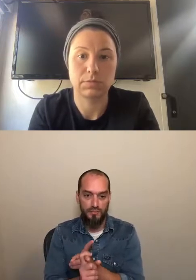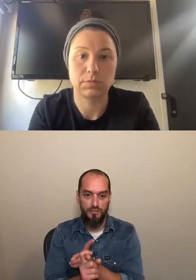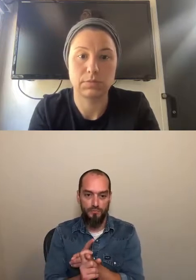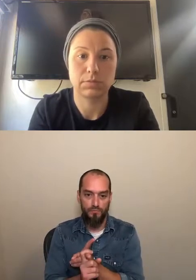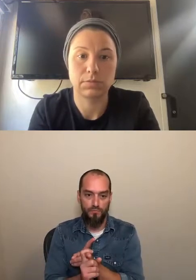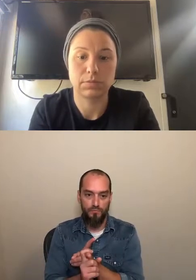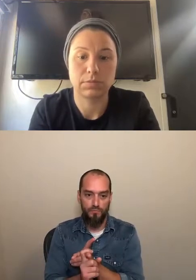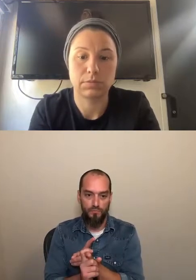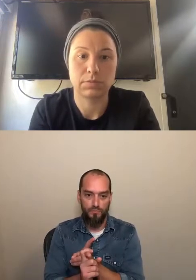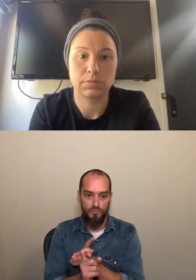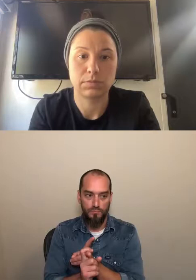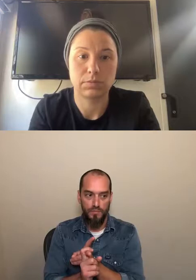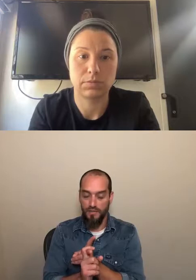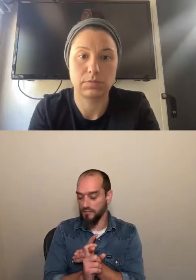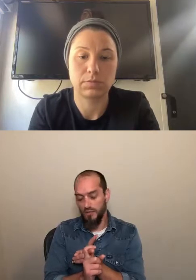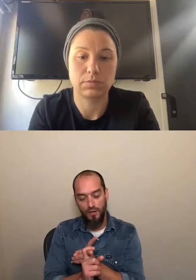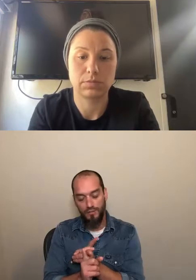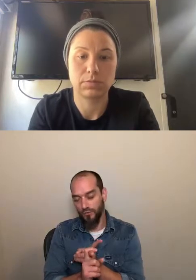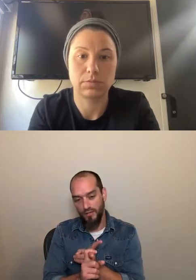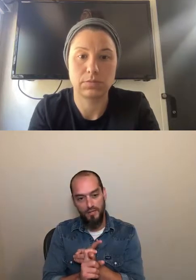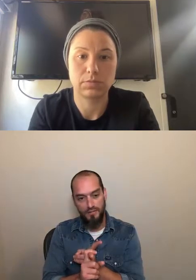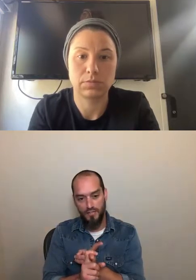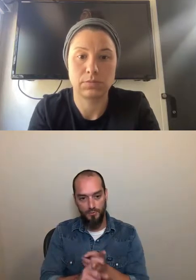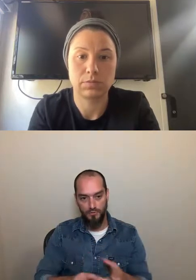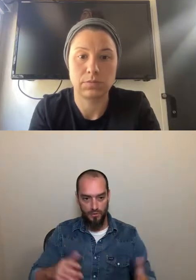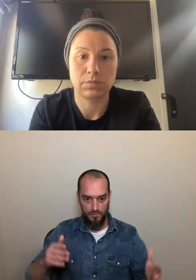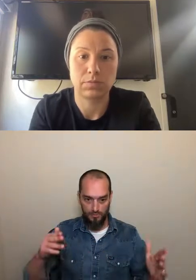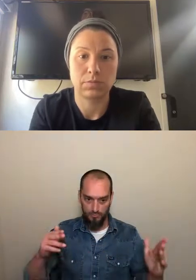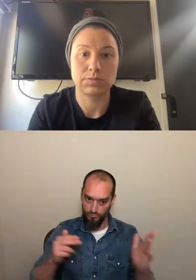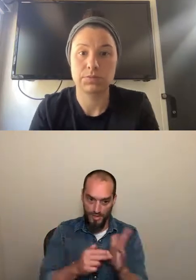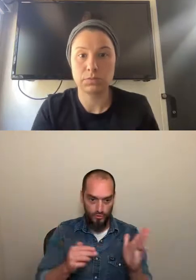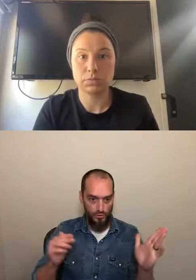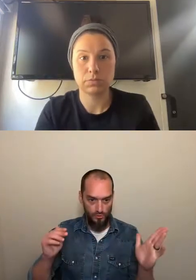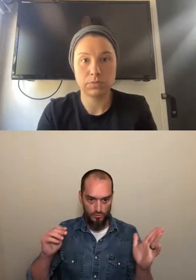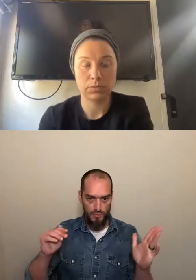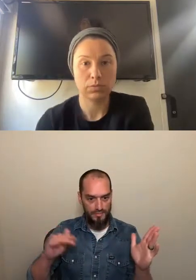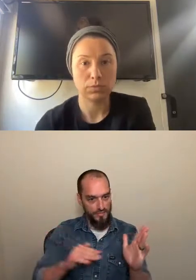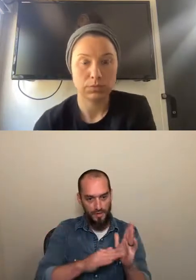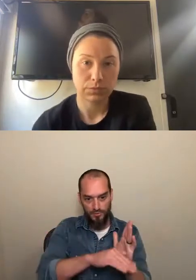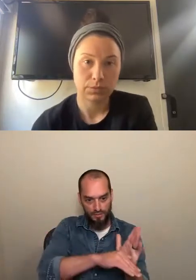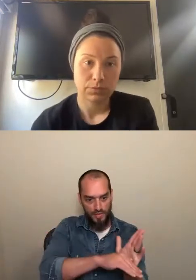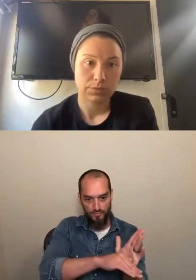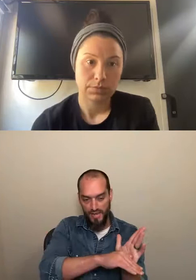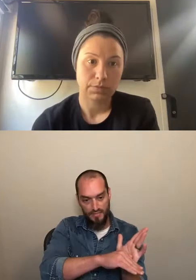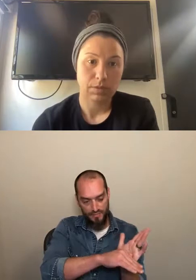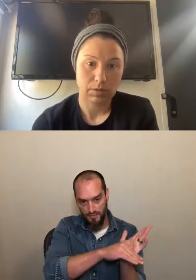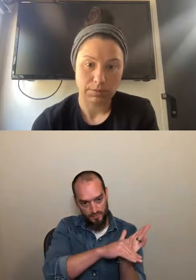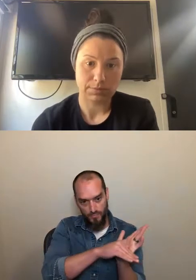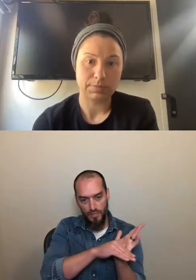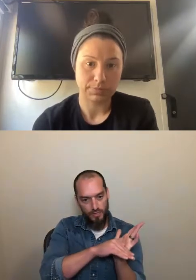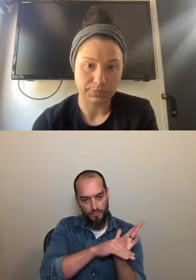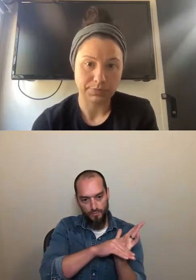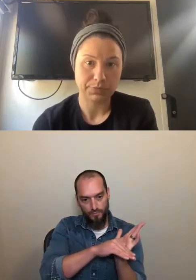HVAC system. And it's not always readily accessible. So I drill holes. I stick cameras inside of the AC